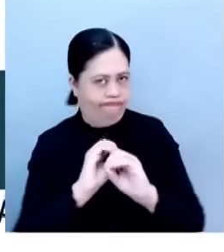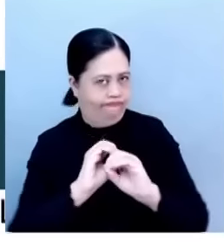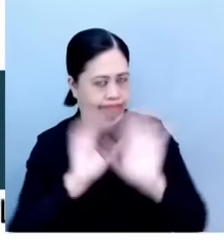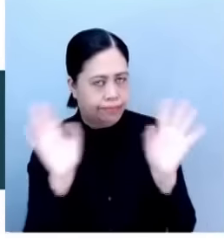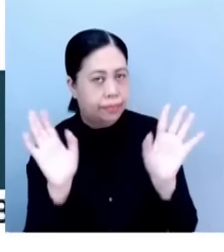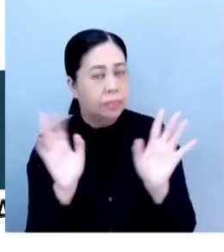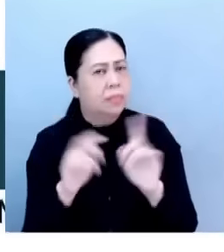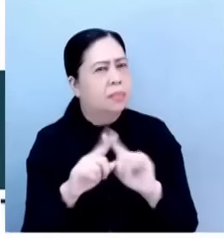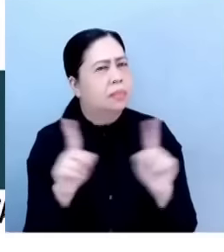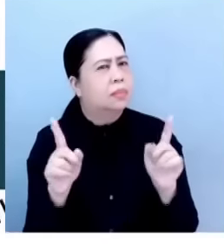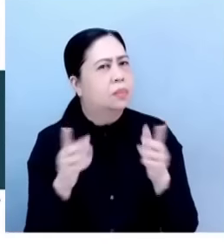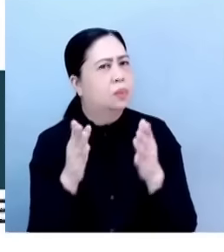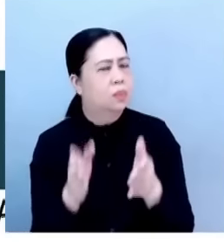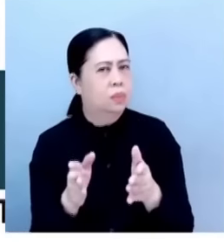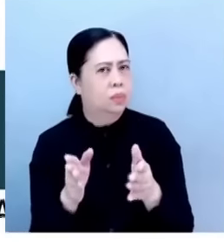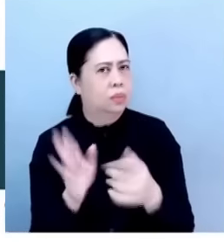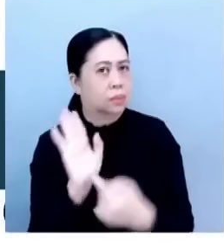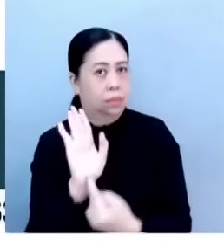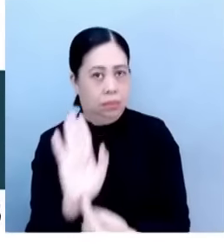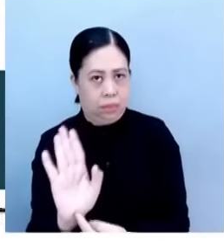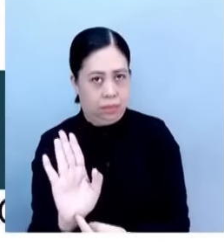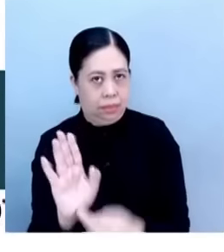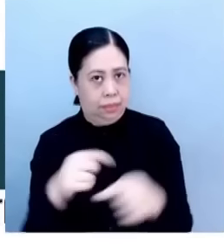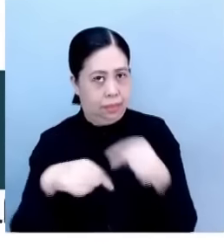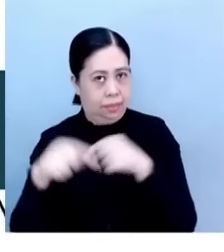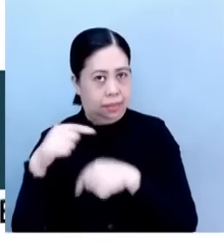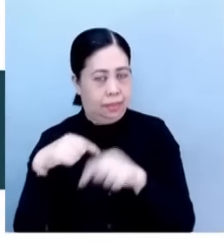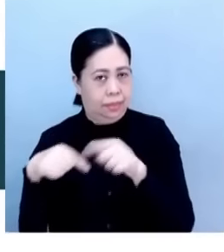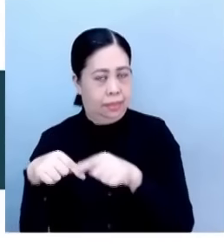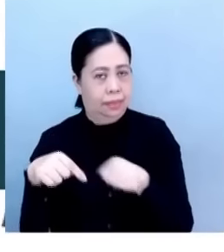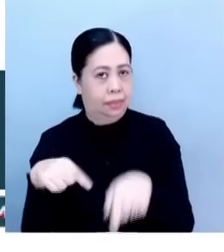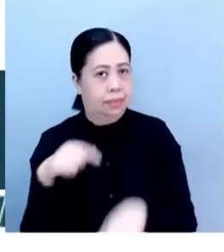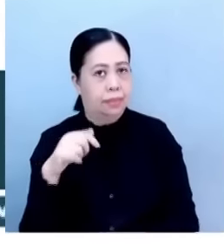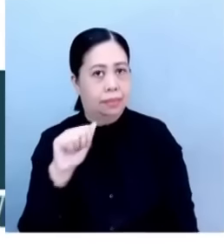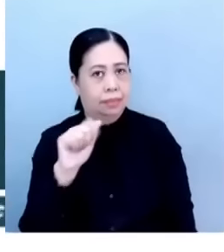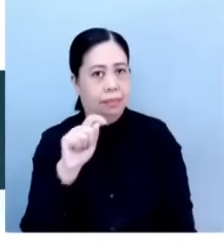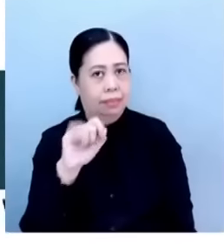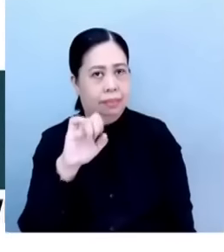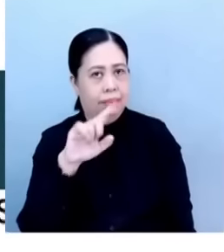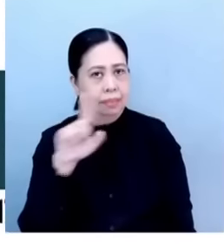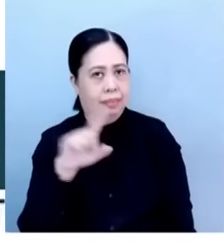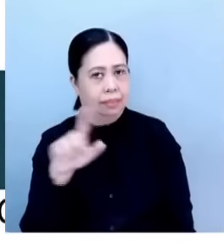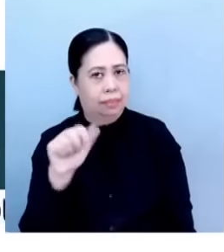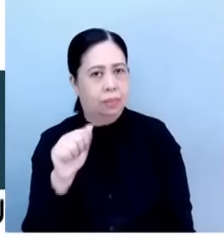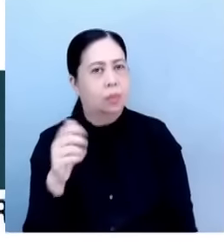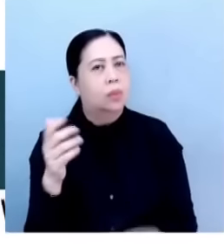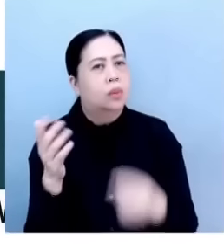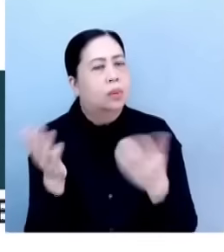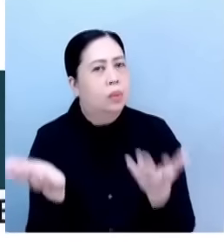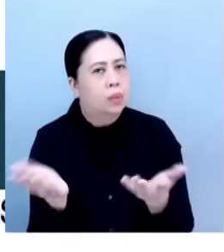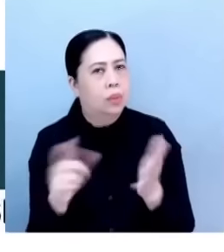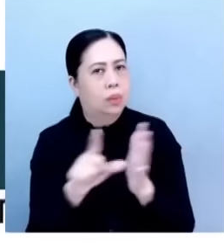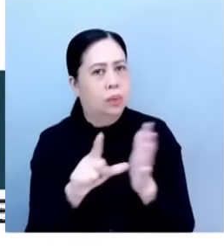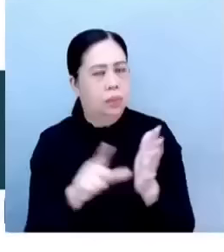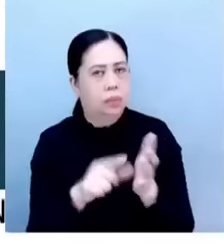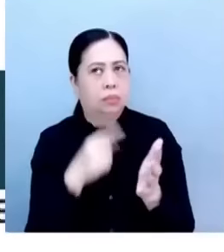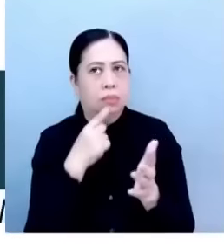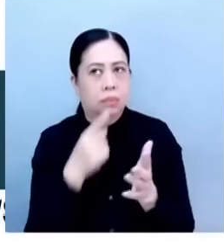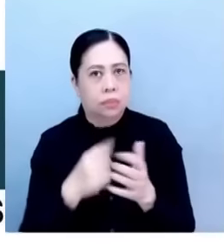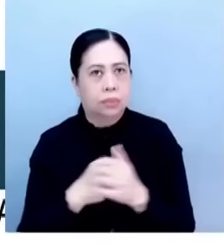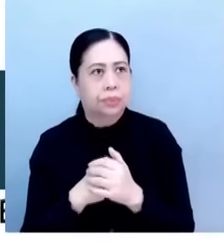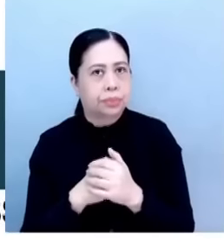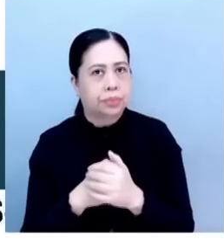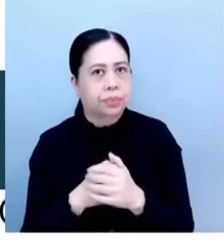with the way this was presented, let me go to Attorney Atienza now. At which point did the law firm say